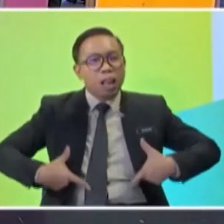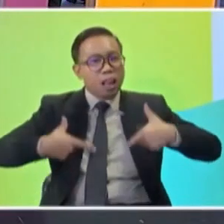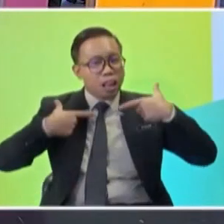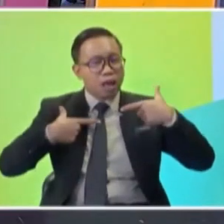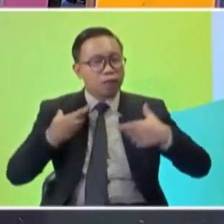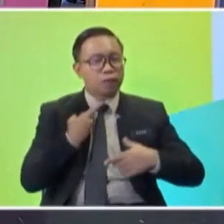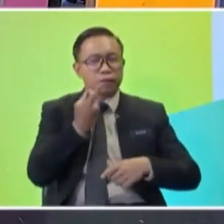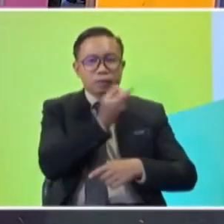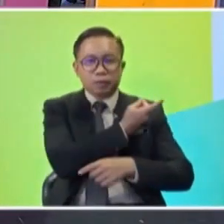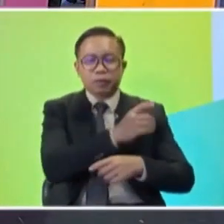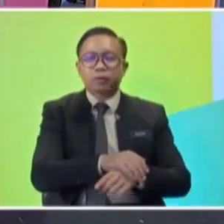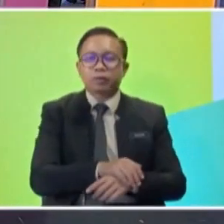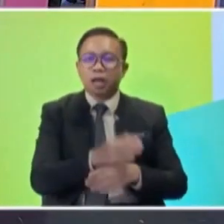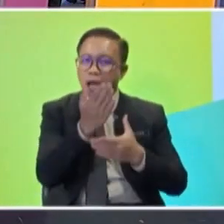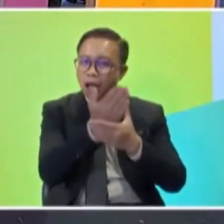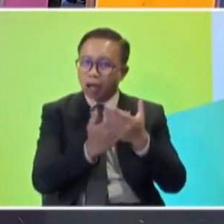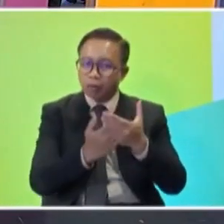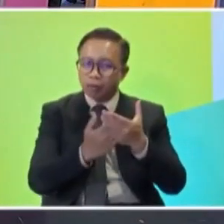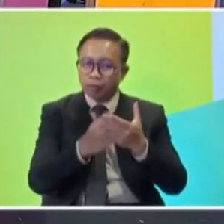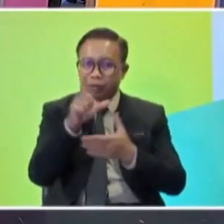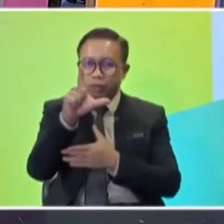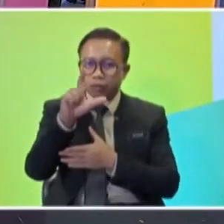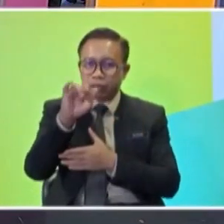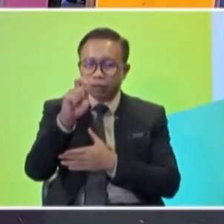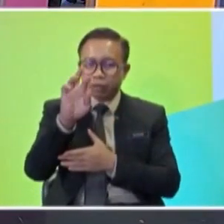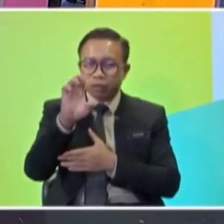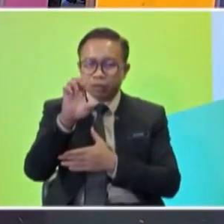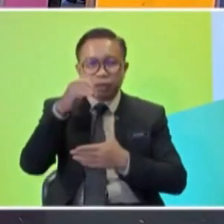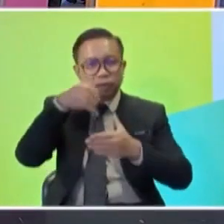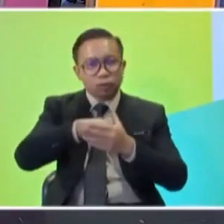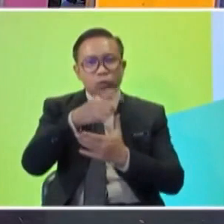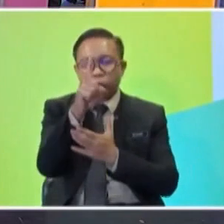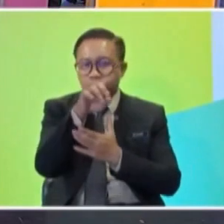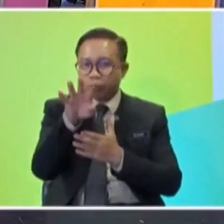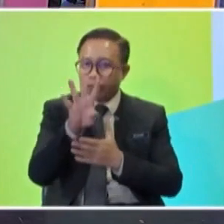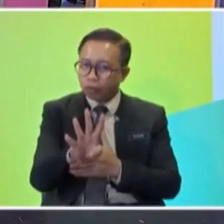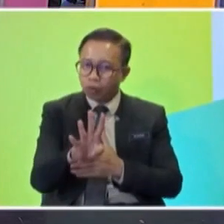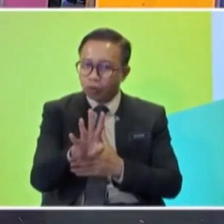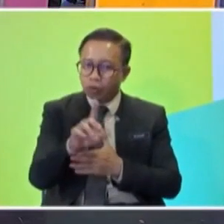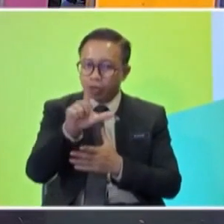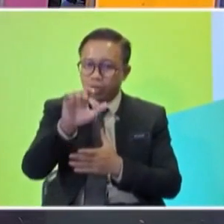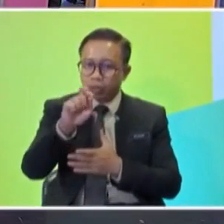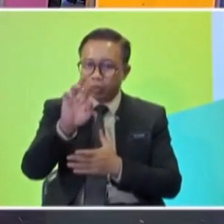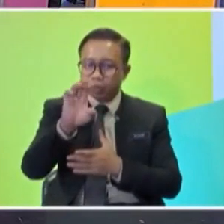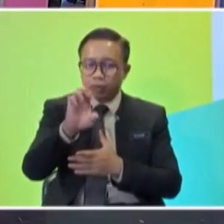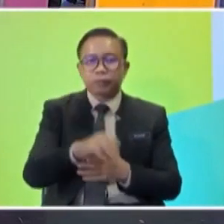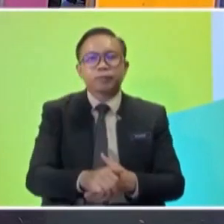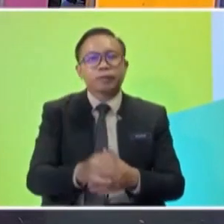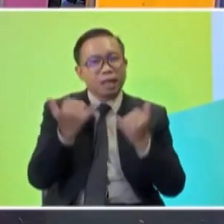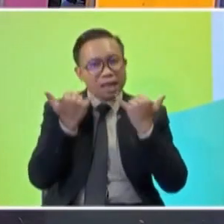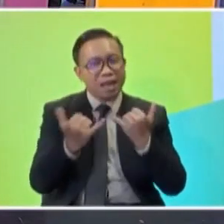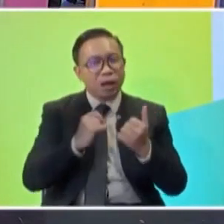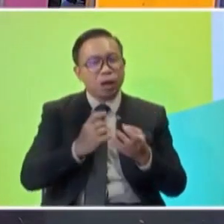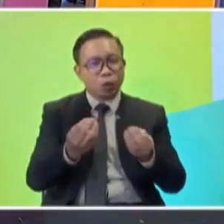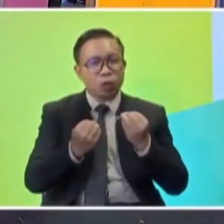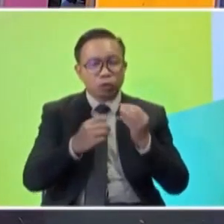divide 2.5 liters of syrup into 1 over 4 liter each beakers. So now, I'm going to